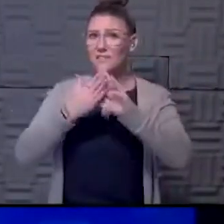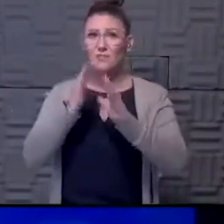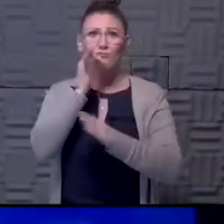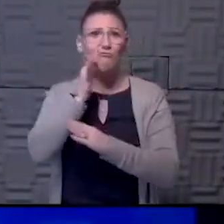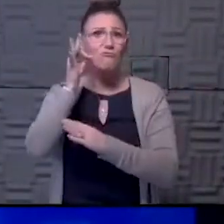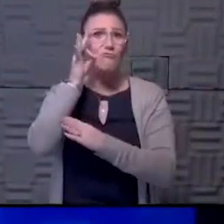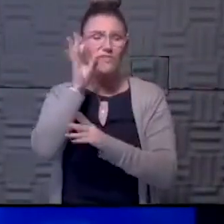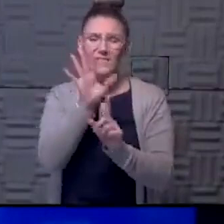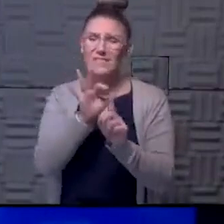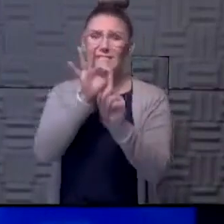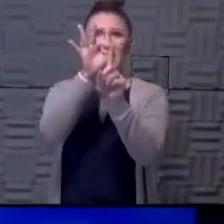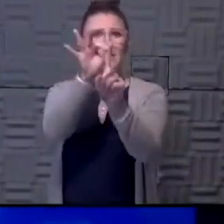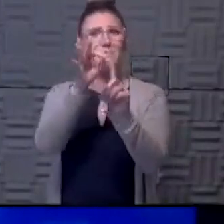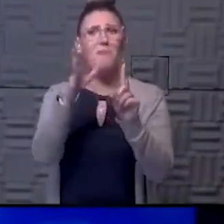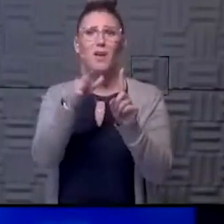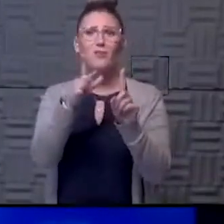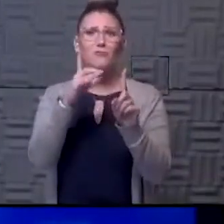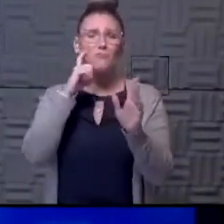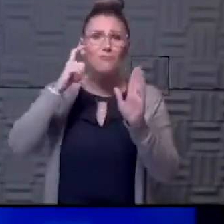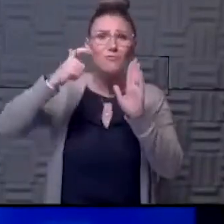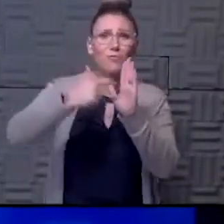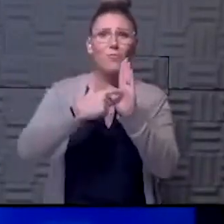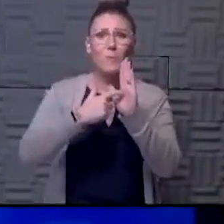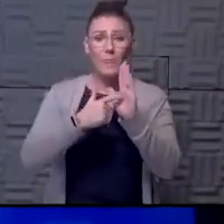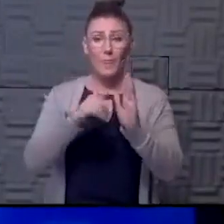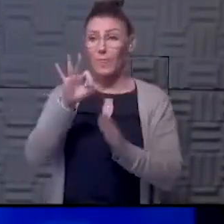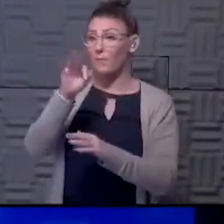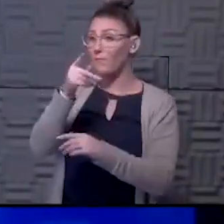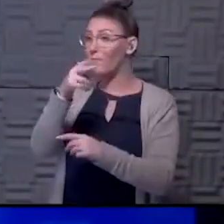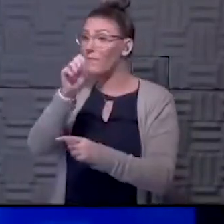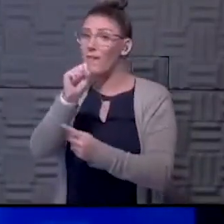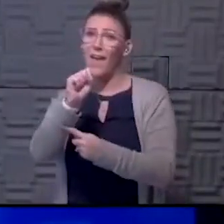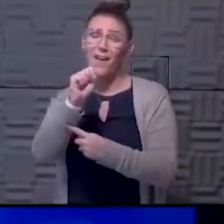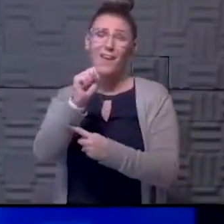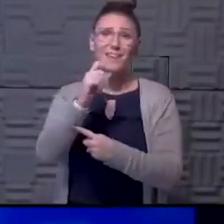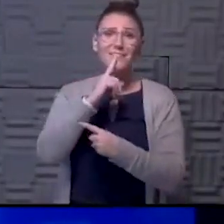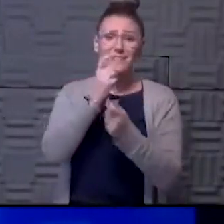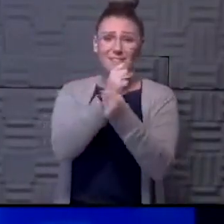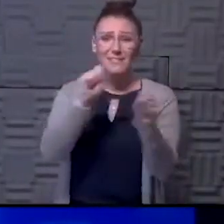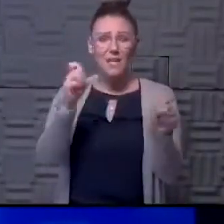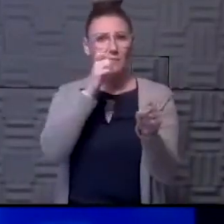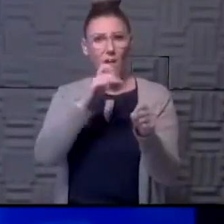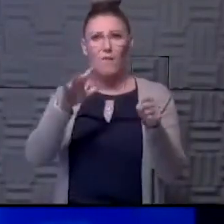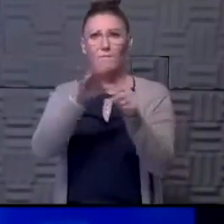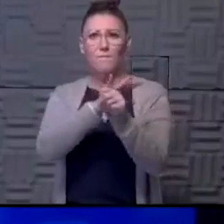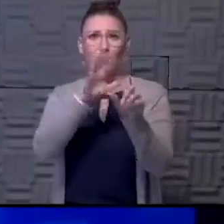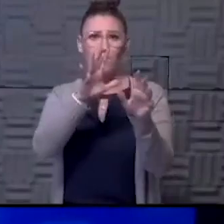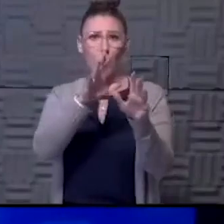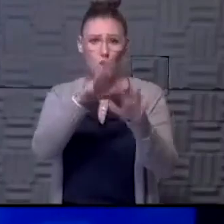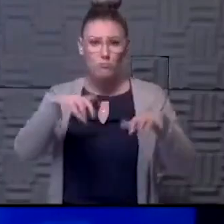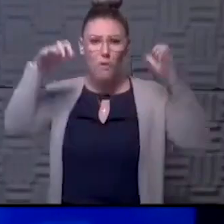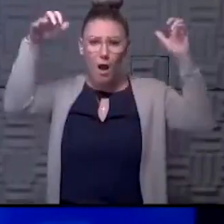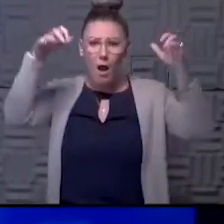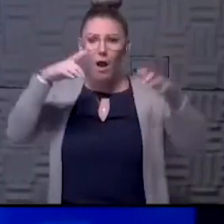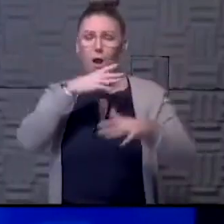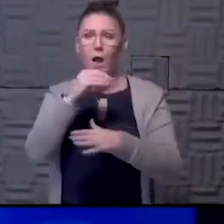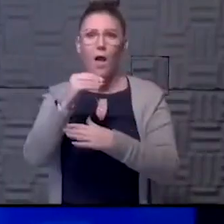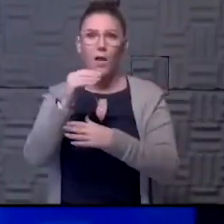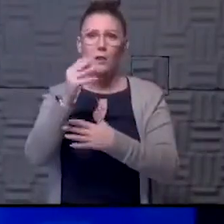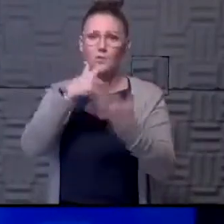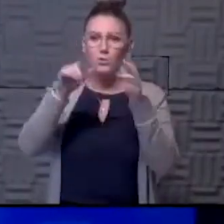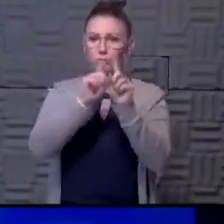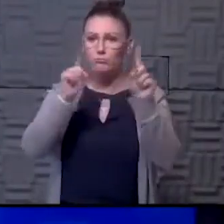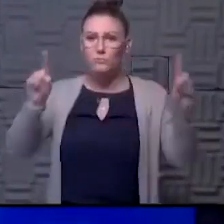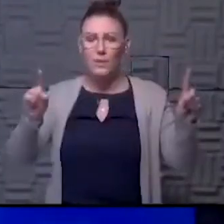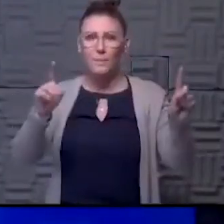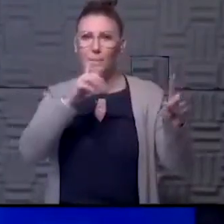deserve a special call out because they've been able to keep fans safe. They make sure they don't have the full crowd. They socially distance. They try to keep people wearing masks. And I